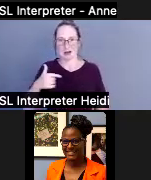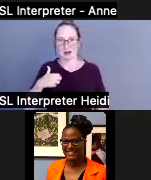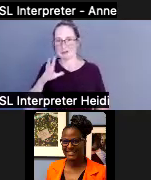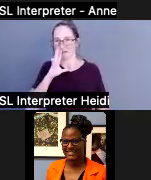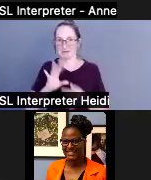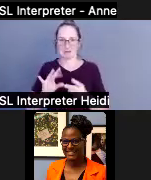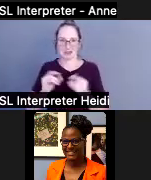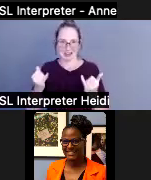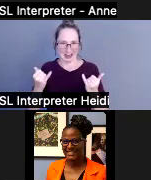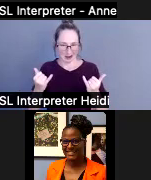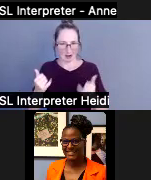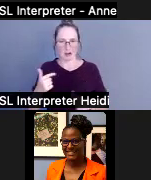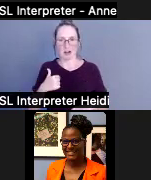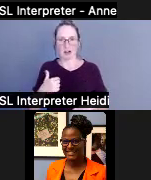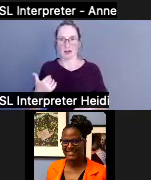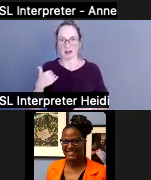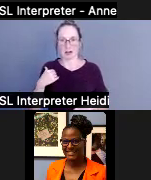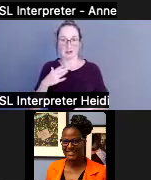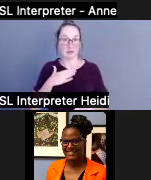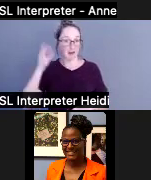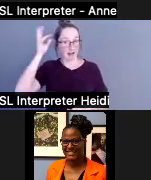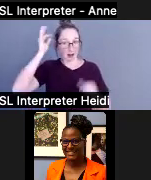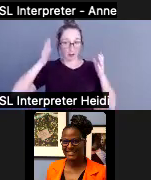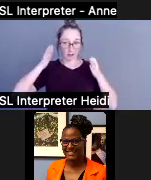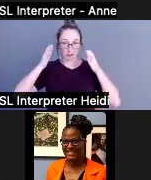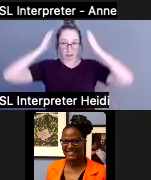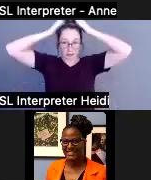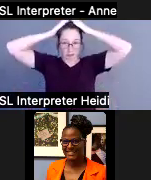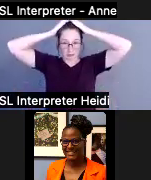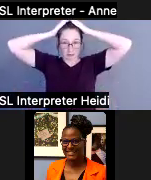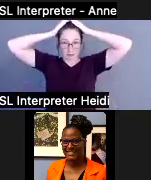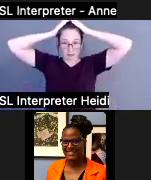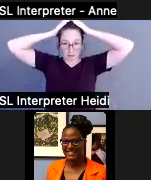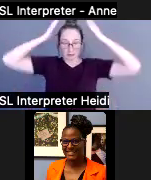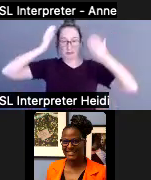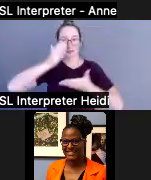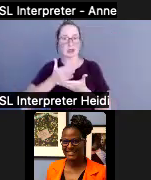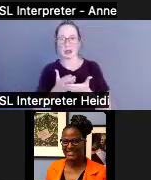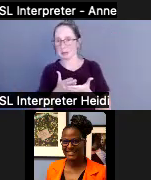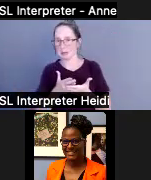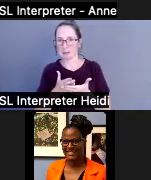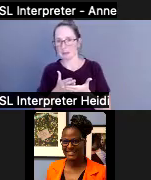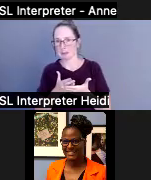now. I have my hair in a ponytail. I am wearing some